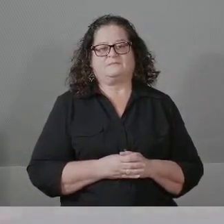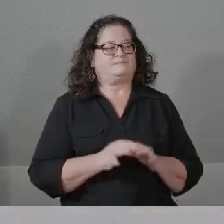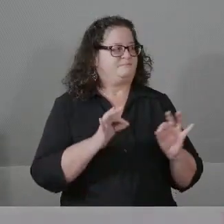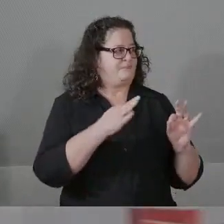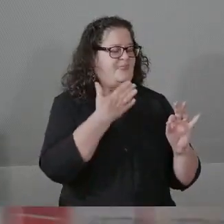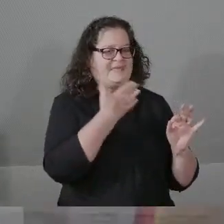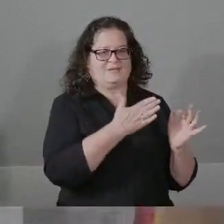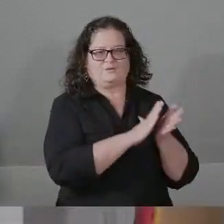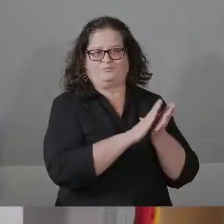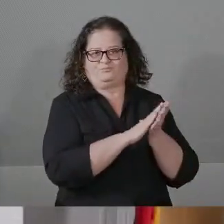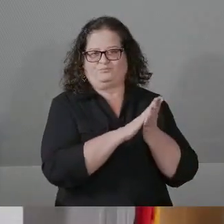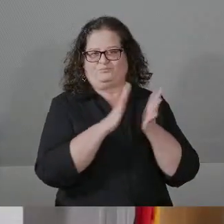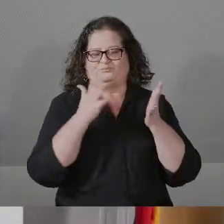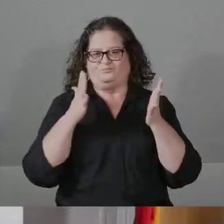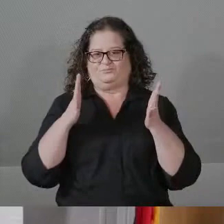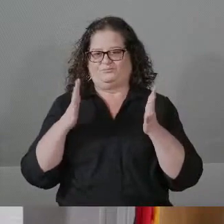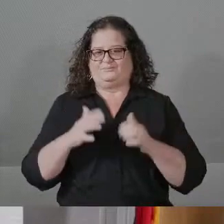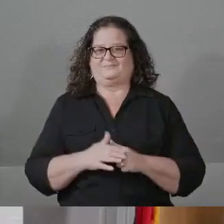Thank you.